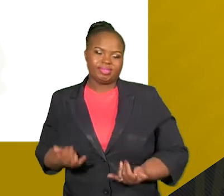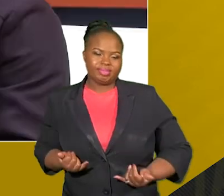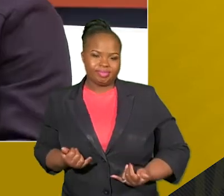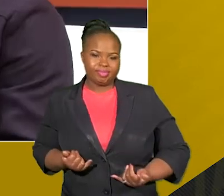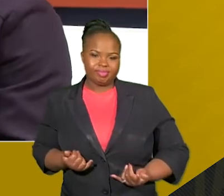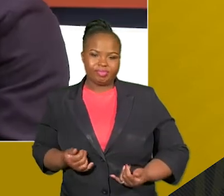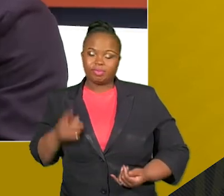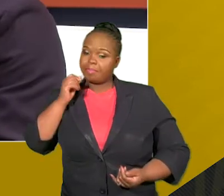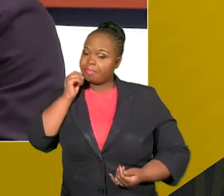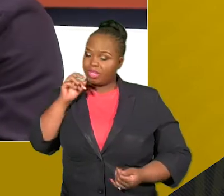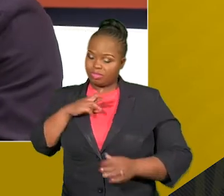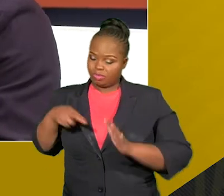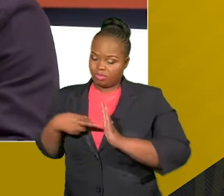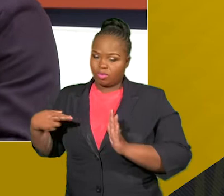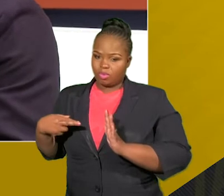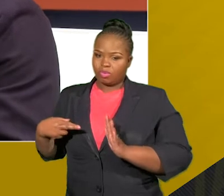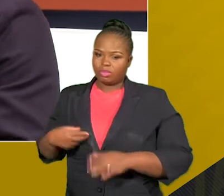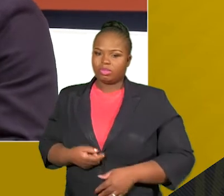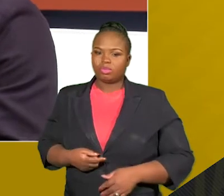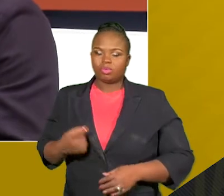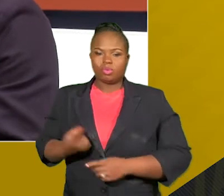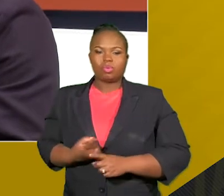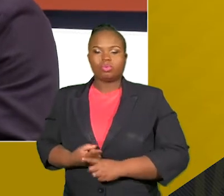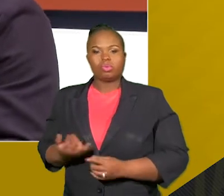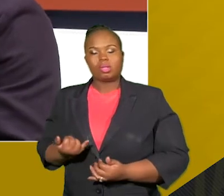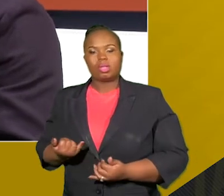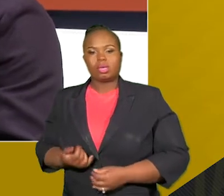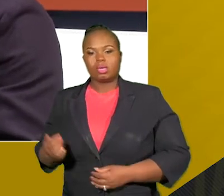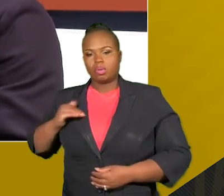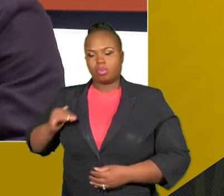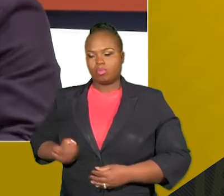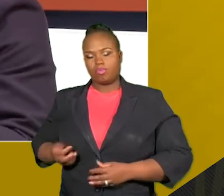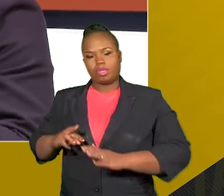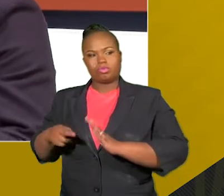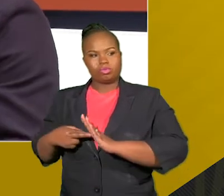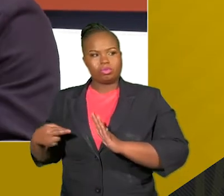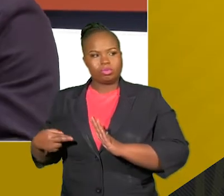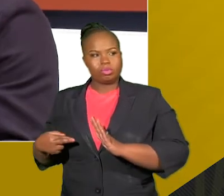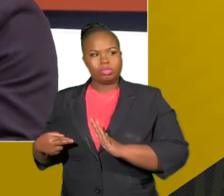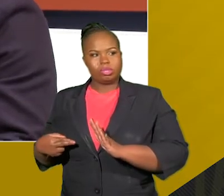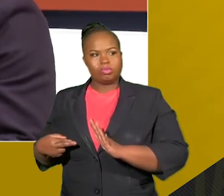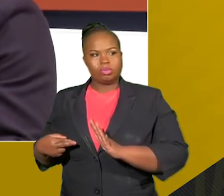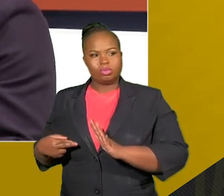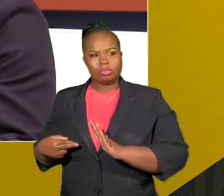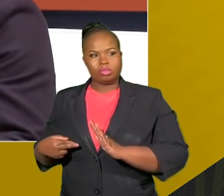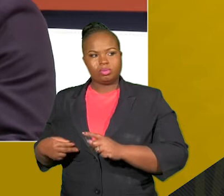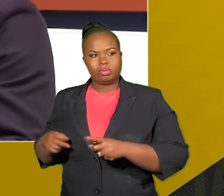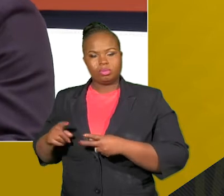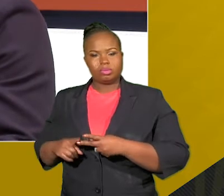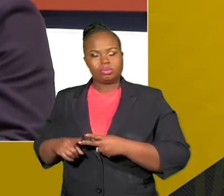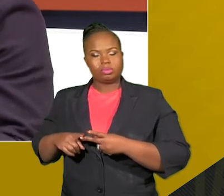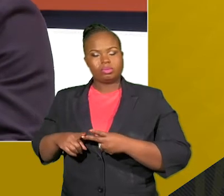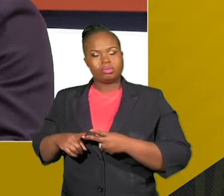I-role yendoda is facing the re-emergence of a woman's role and a powerful. So kuba ukuthi